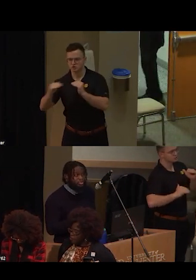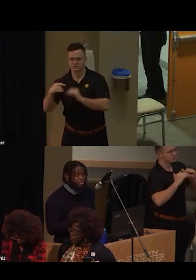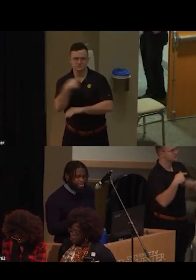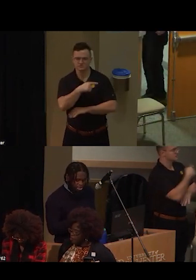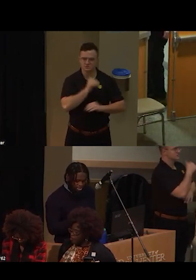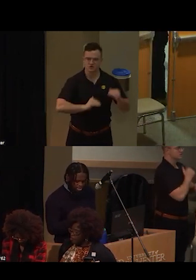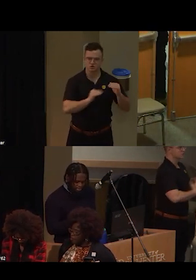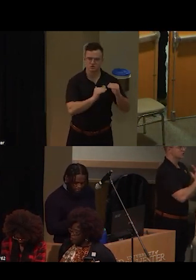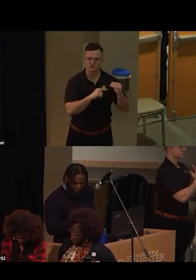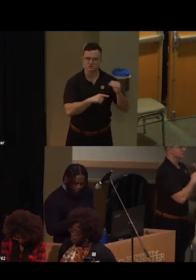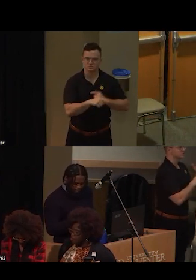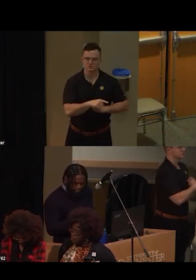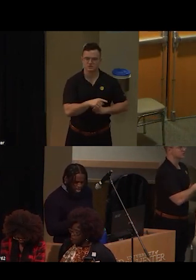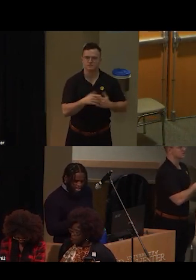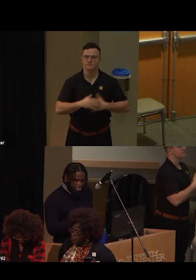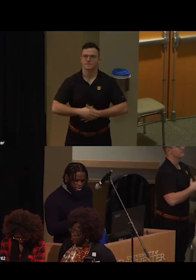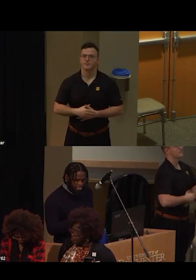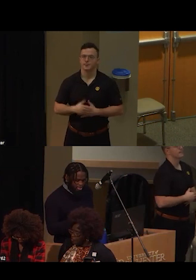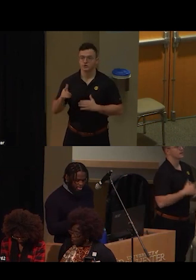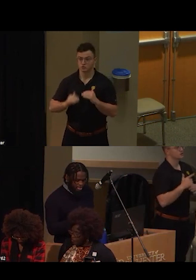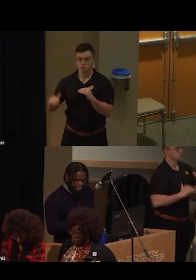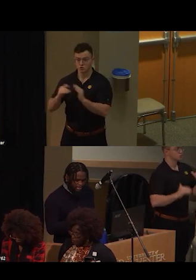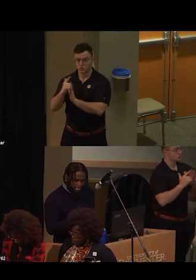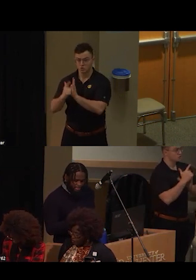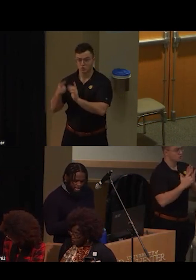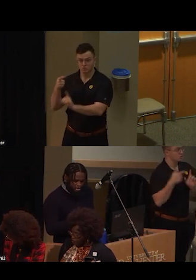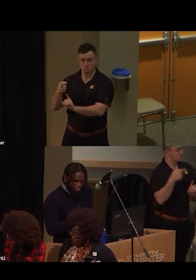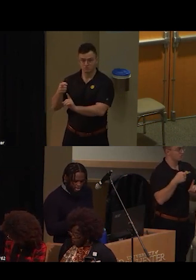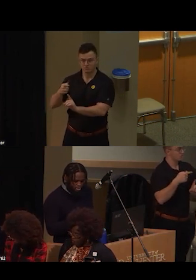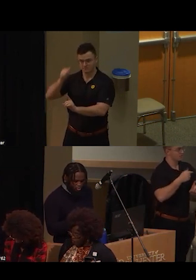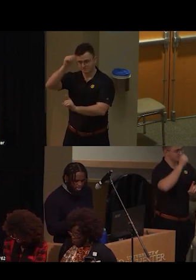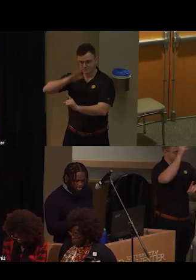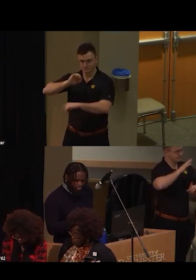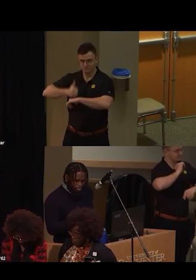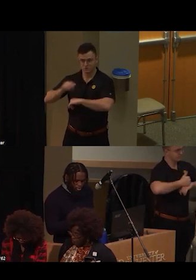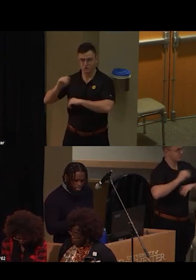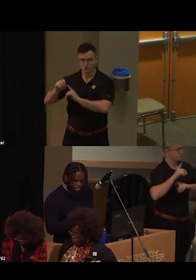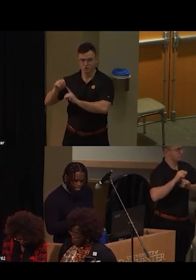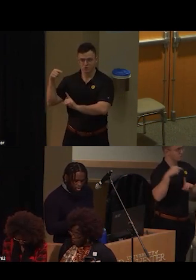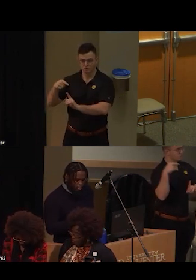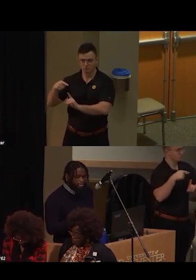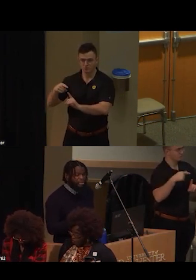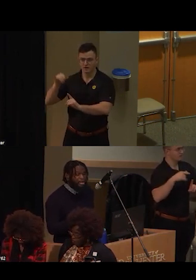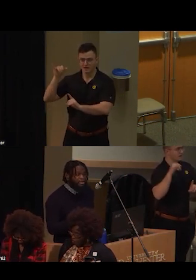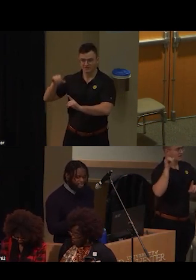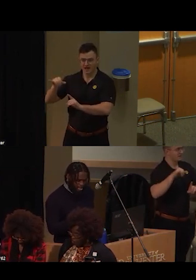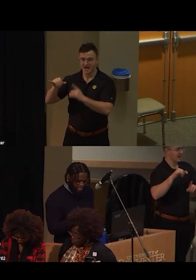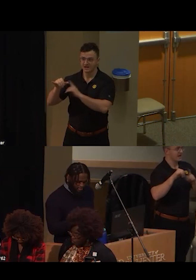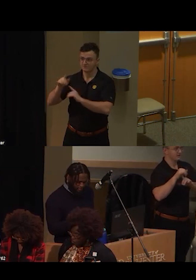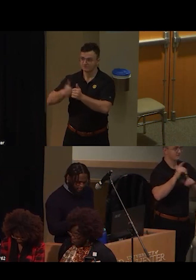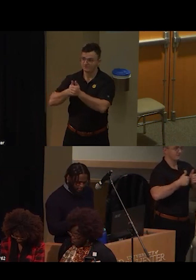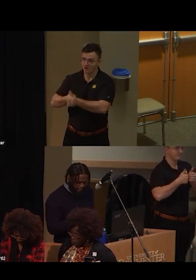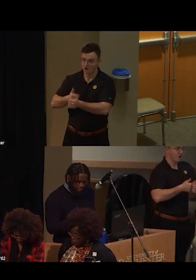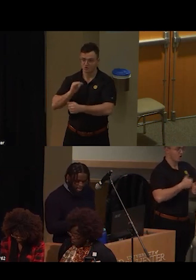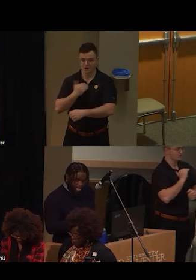is just or unjust? A just law is a man-made code that squares the moral law or the law of